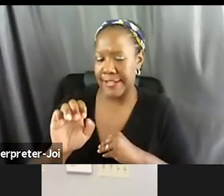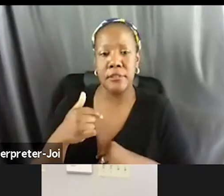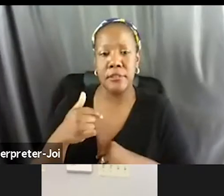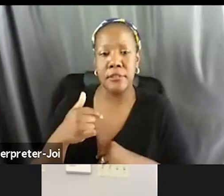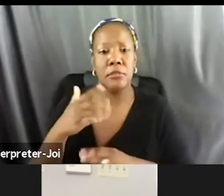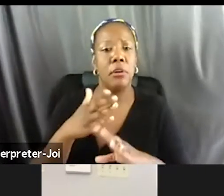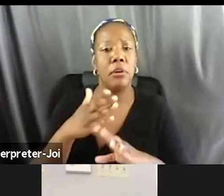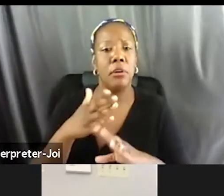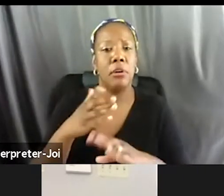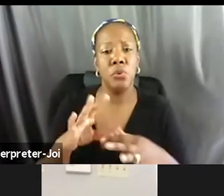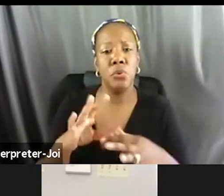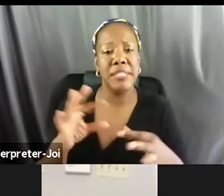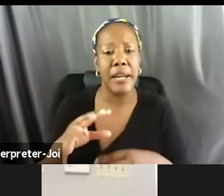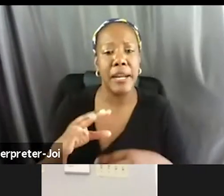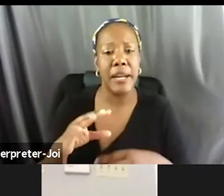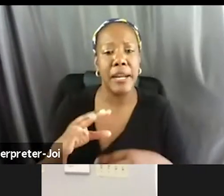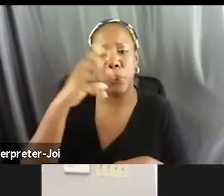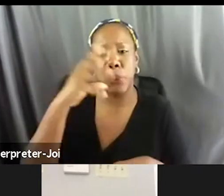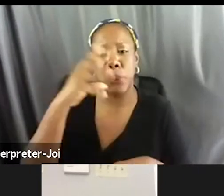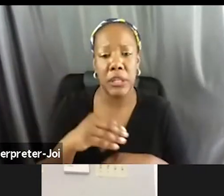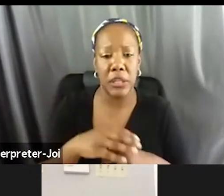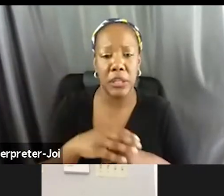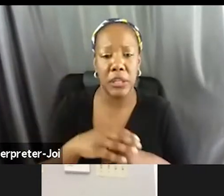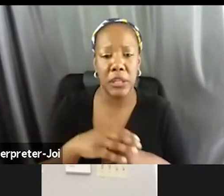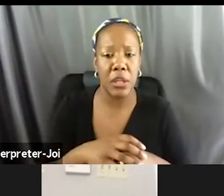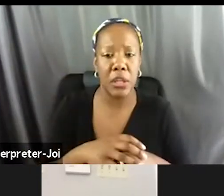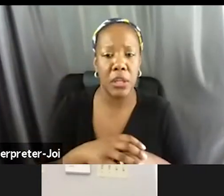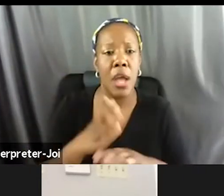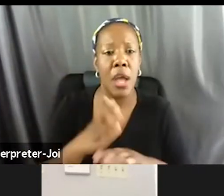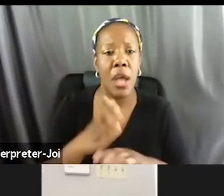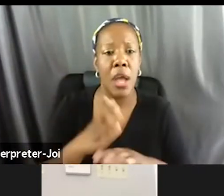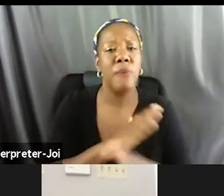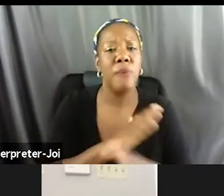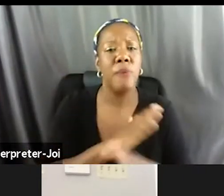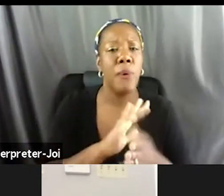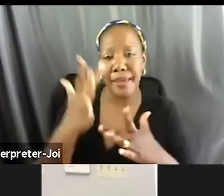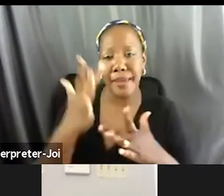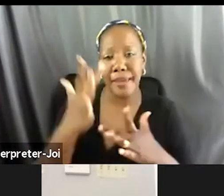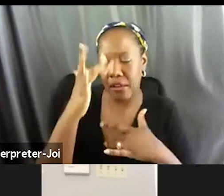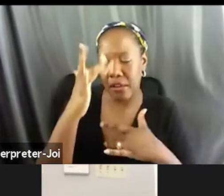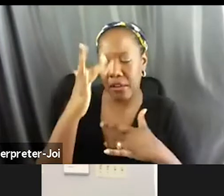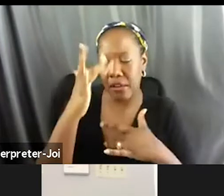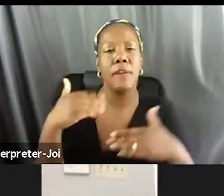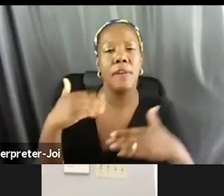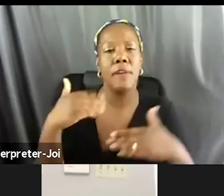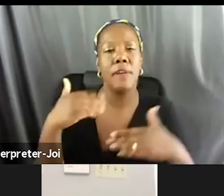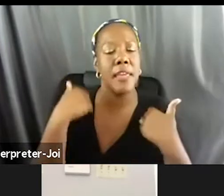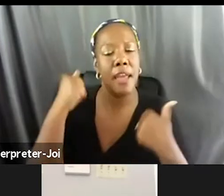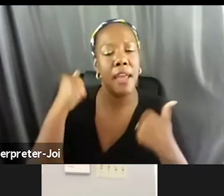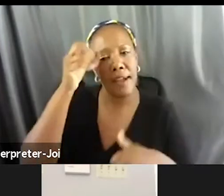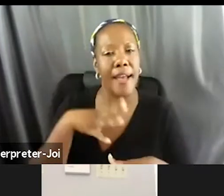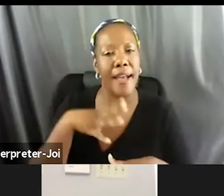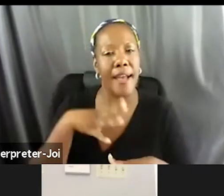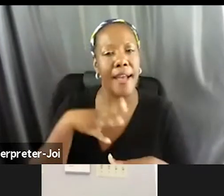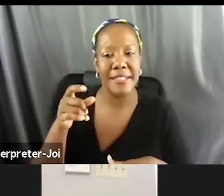a intern at a high school in Philadelphia when I was doing my master's, and one of the young men, I had my hair still